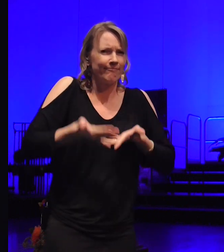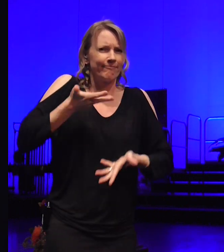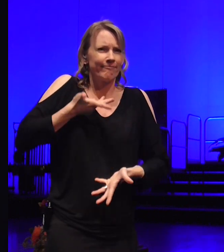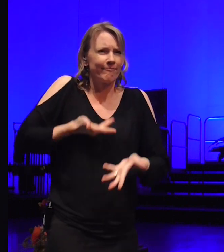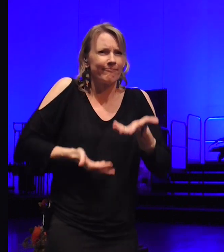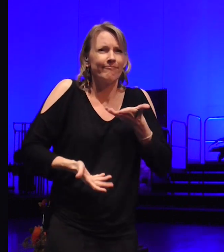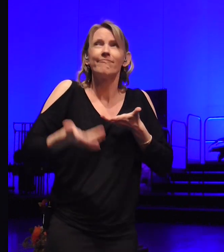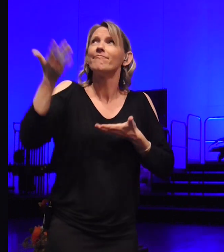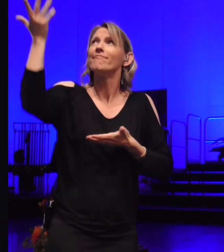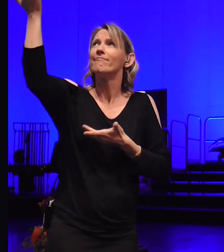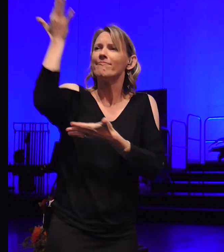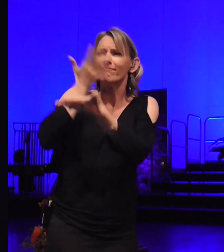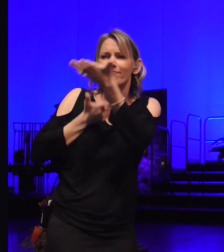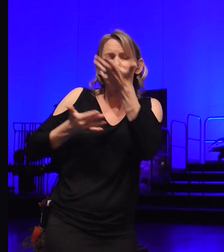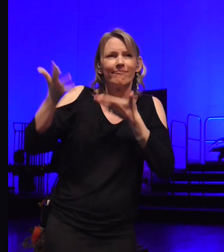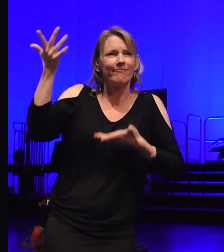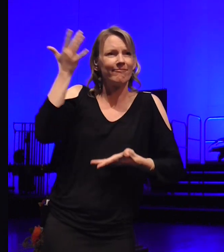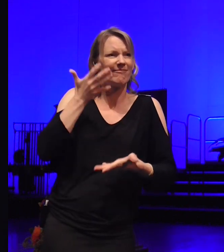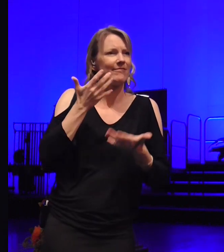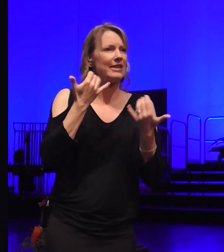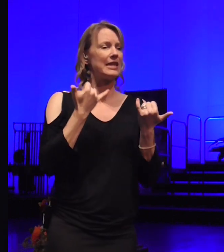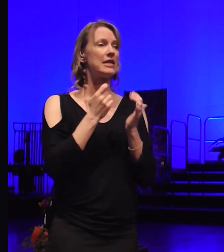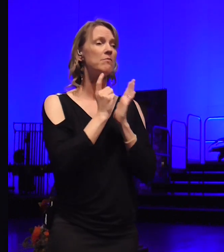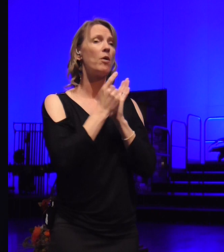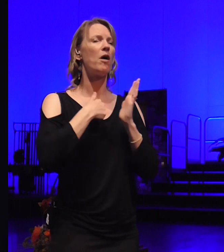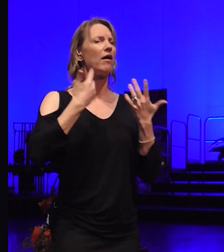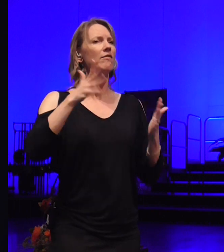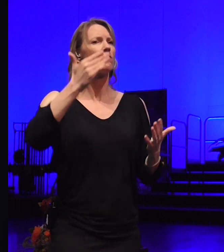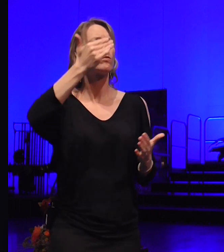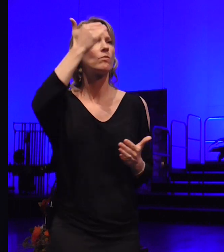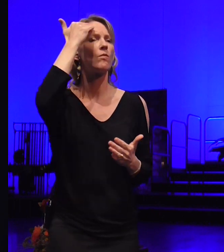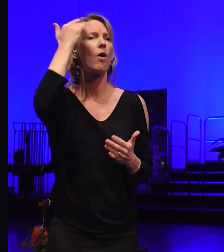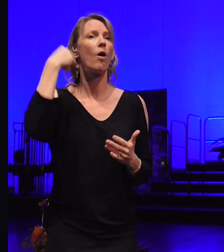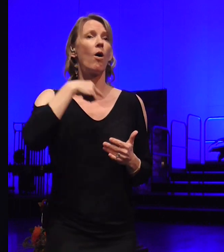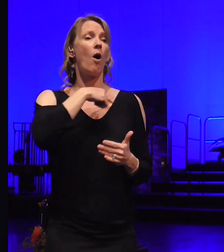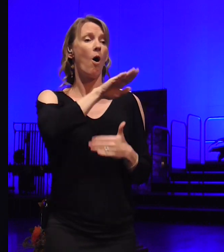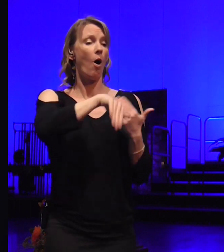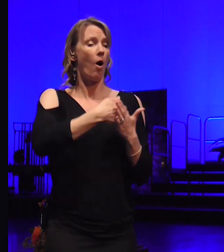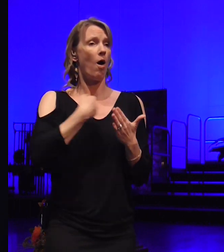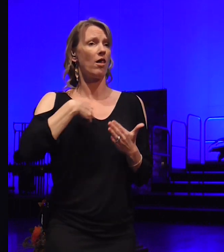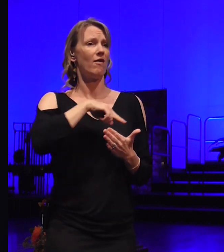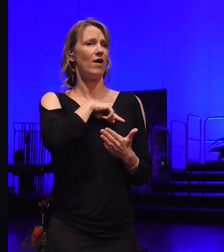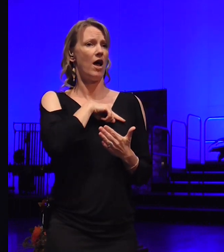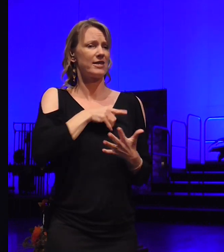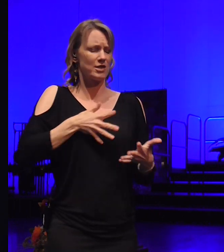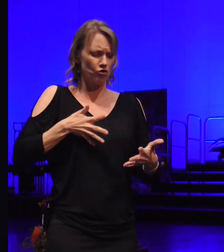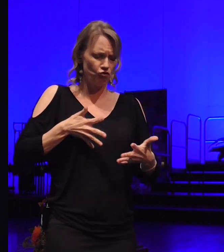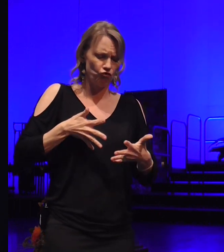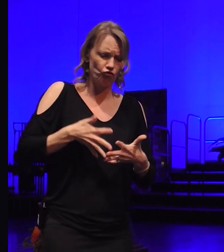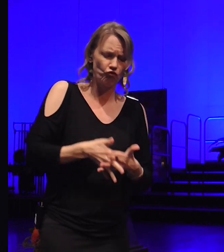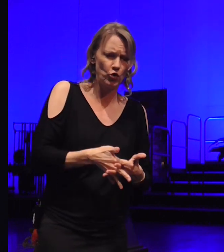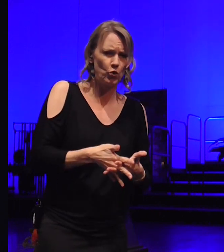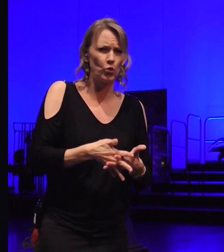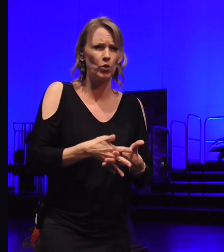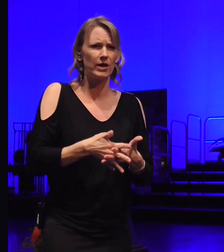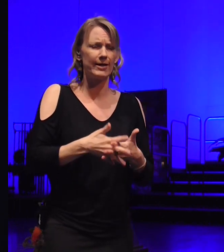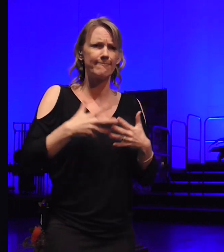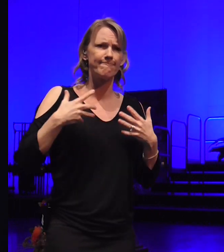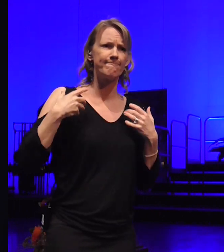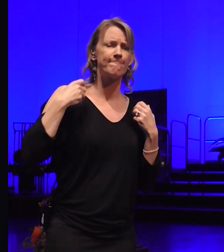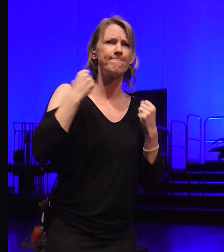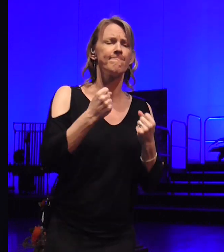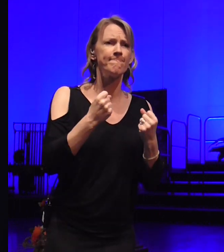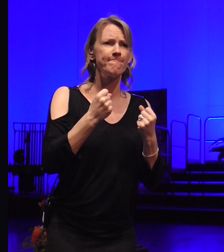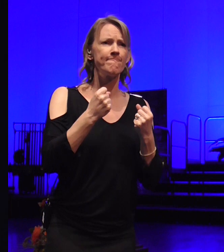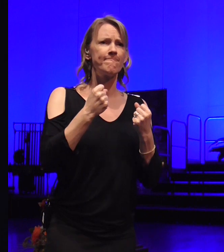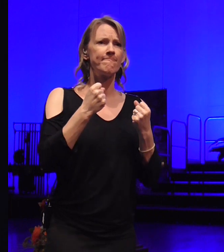And right here in this moment, I know that we are all rooted so very